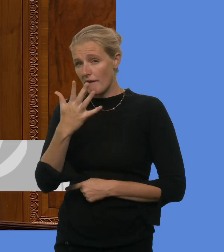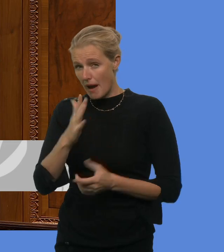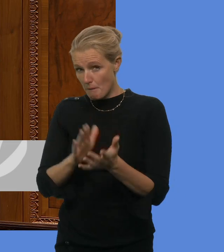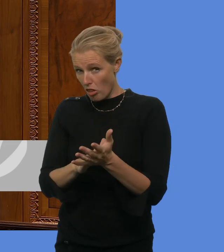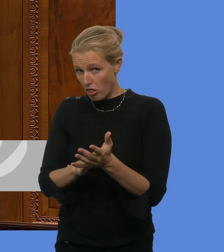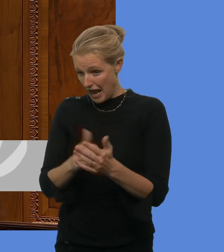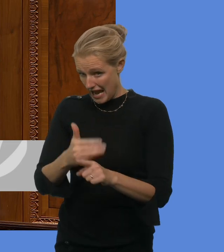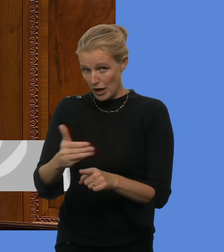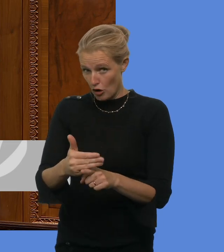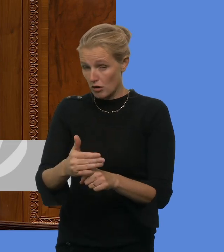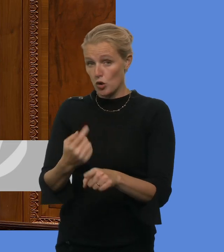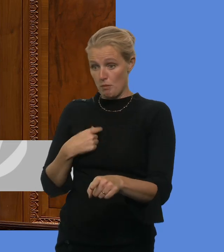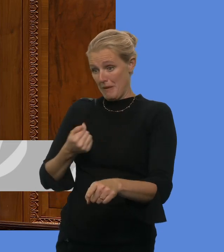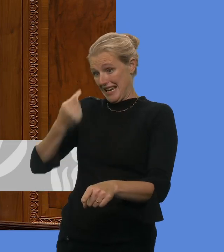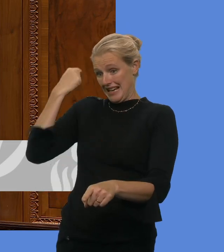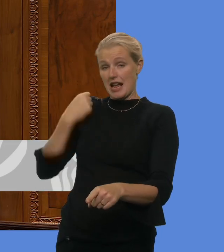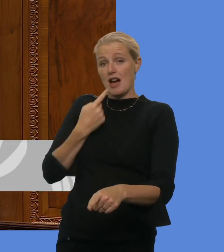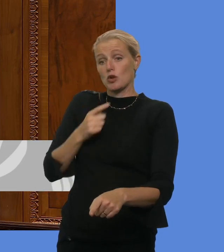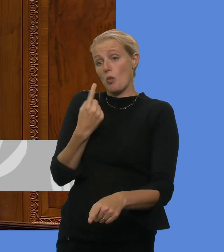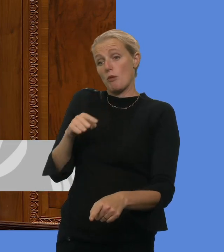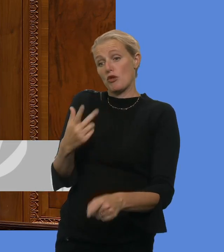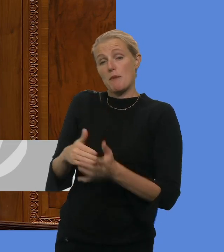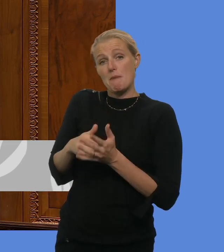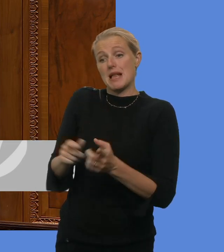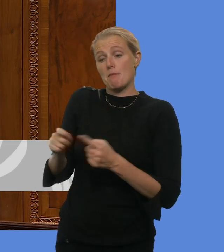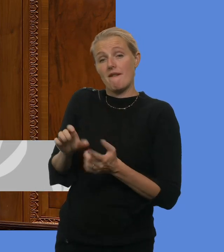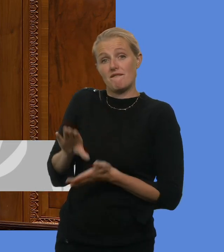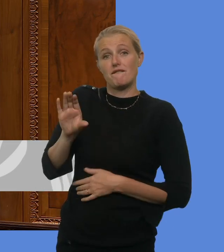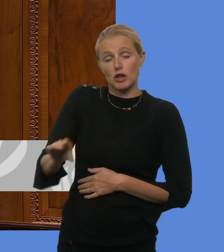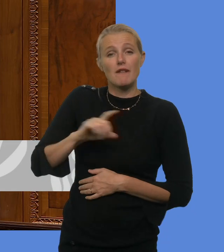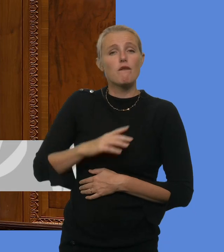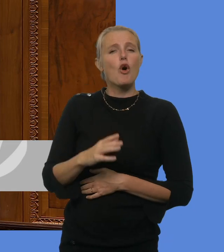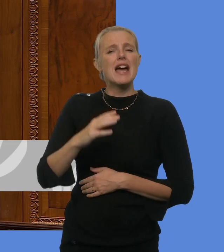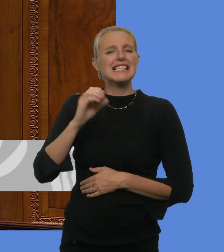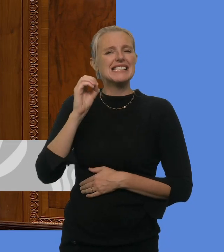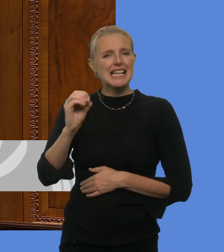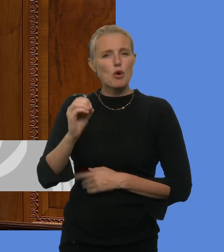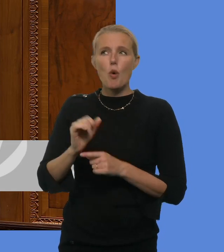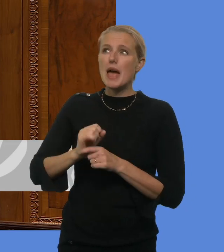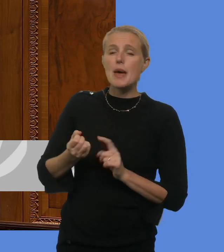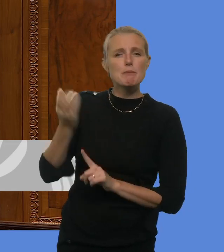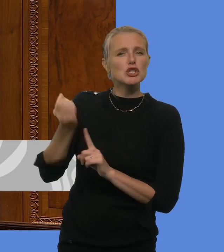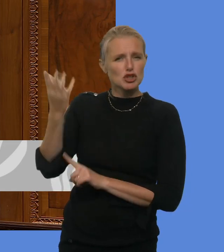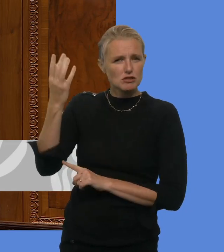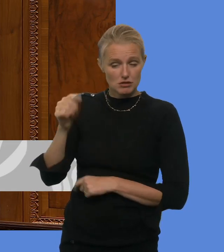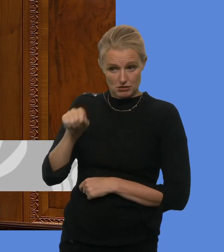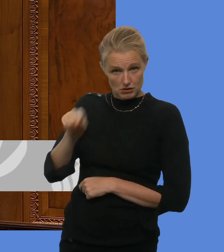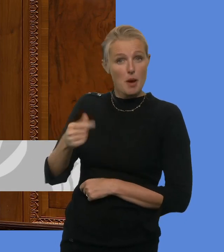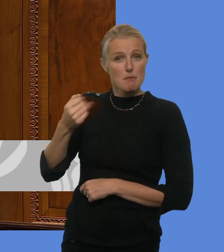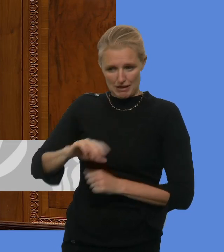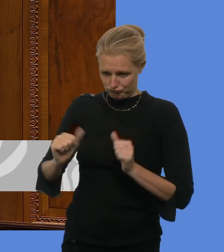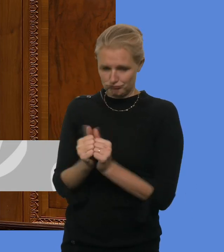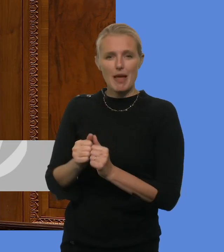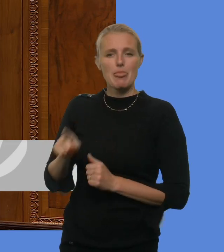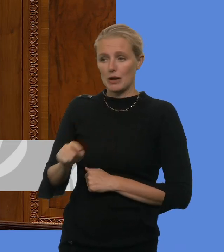he announced £1.3 million funding from the Office for Zero Emissions Vehicles for on-street residential charge point schemes,